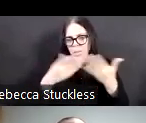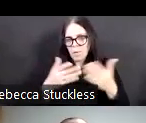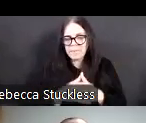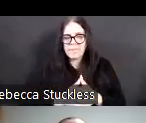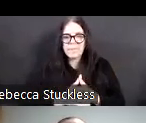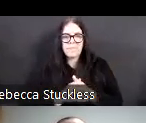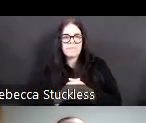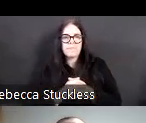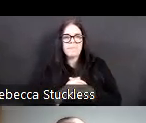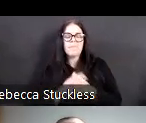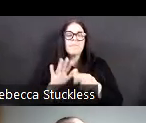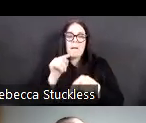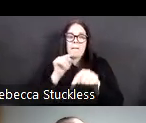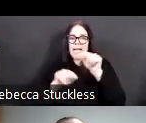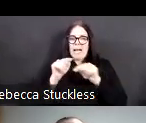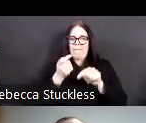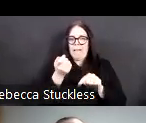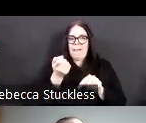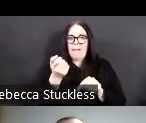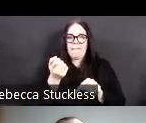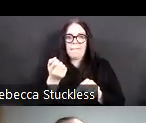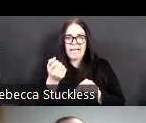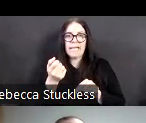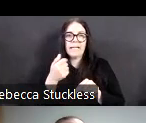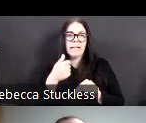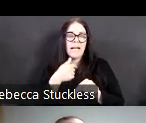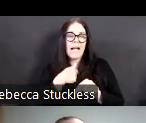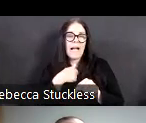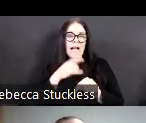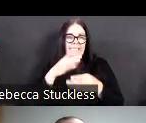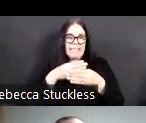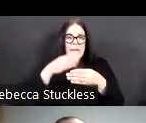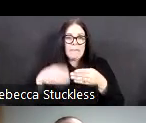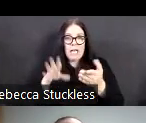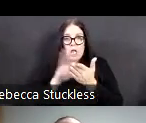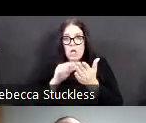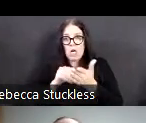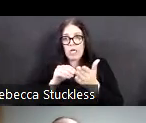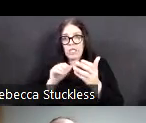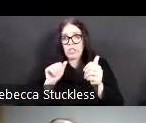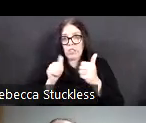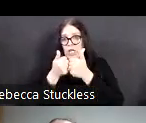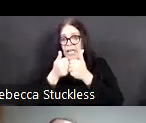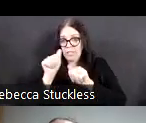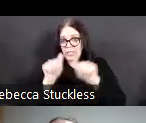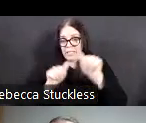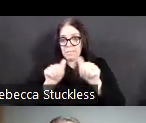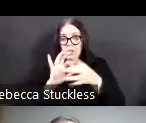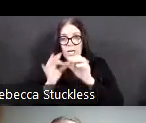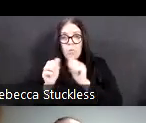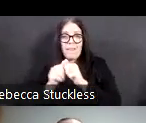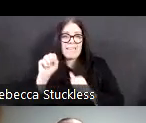So to back up a little, I completed the Learning Challenges Assessment training with Sarah from